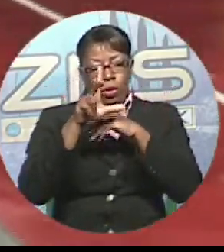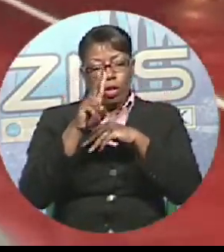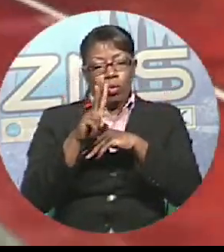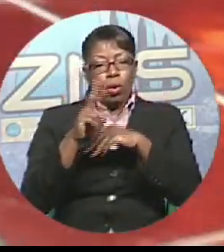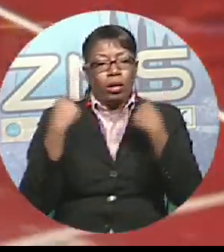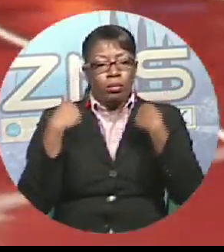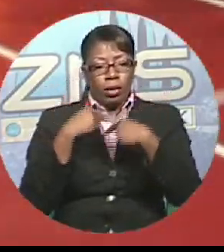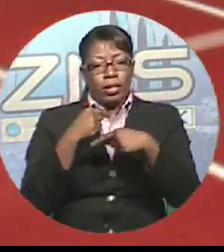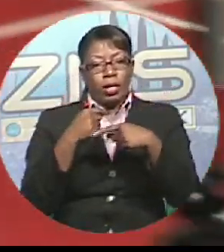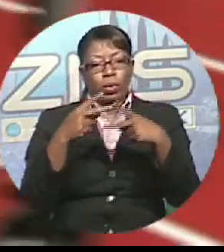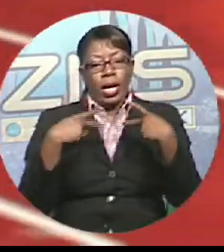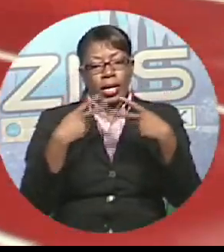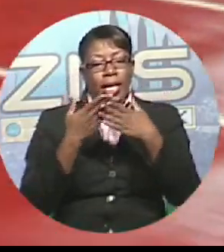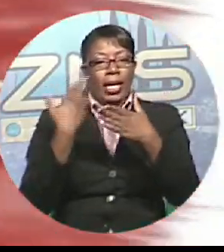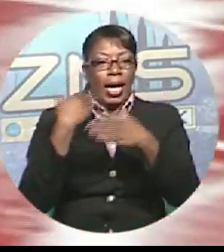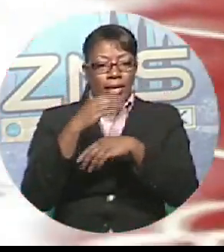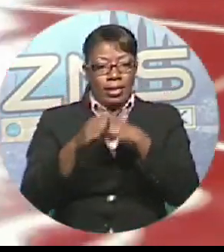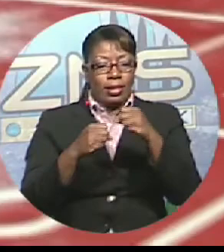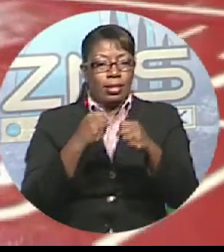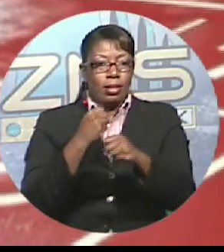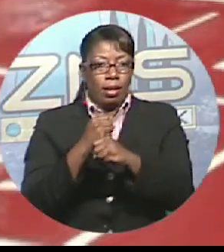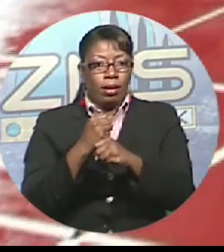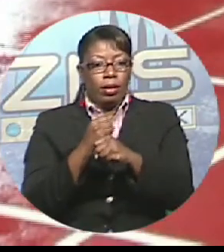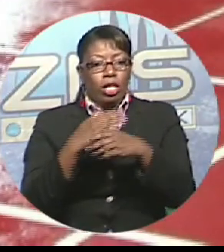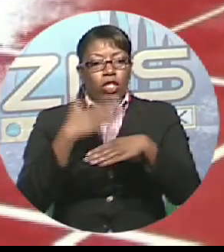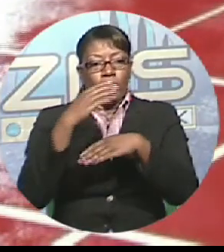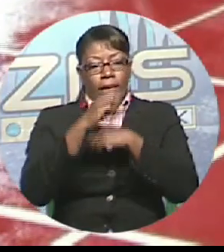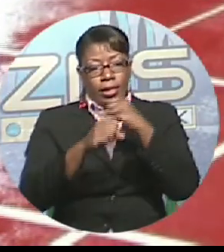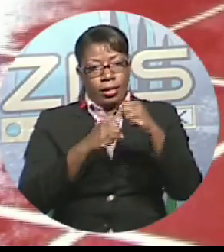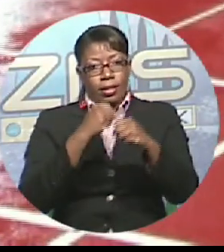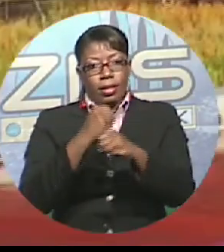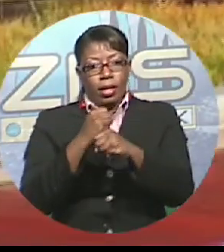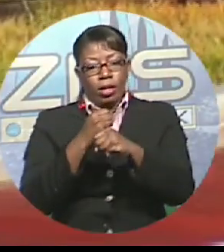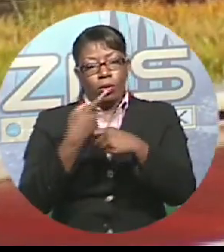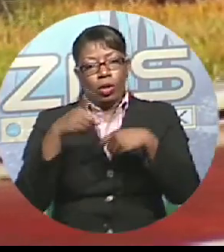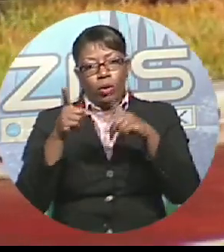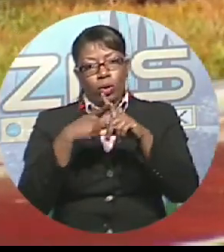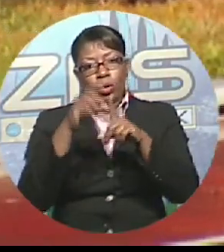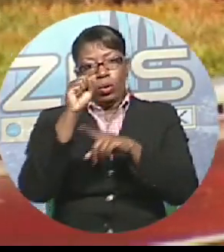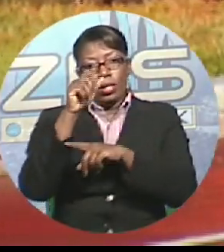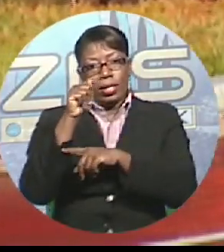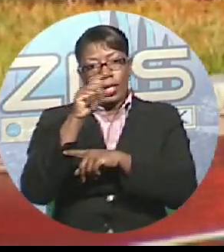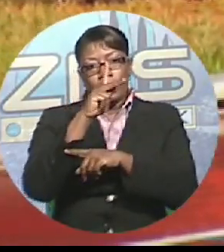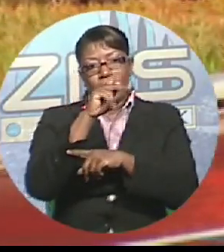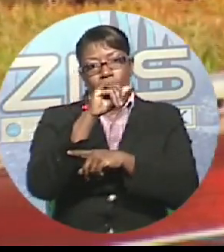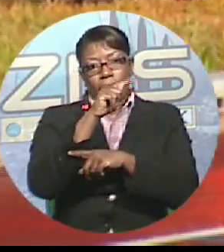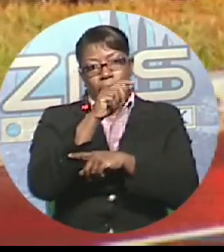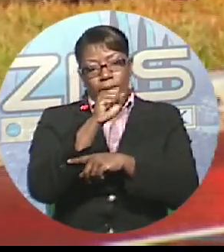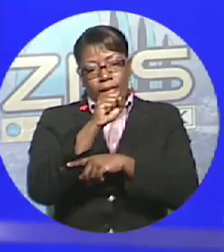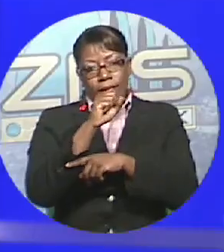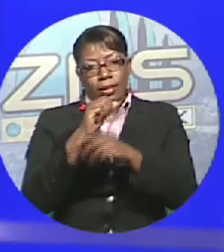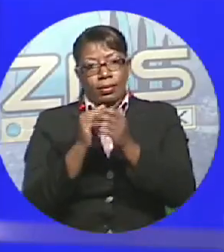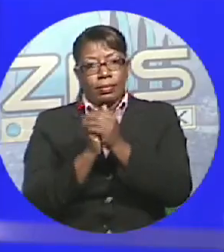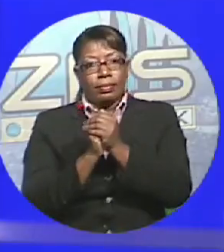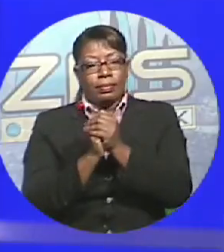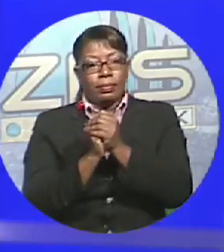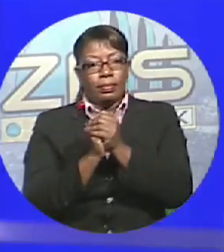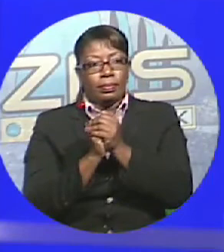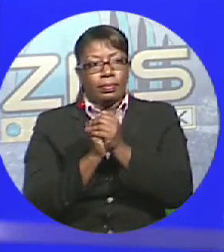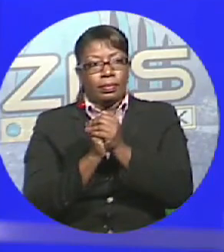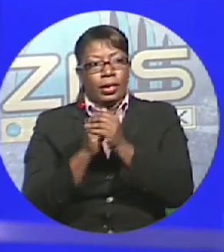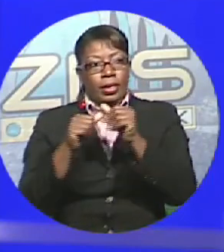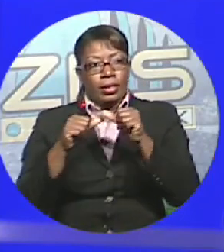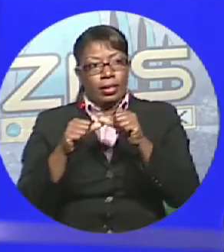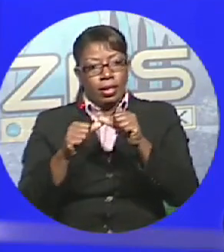captured last year here on home soil. Now, next year's games are set for St. Kitts and Nevis. Well,